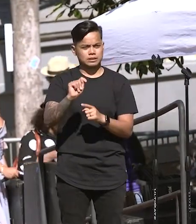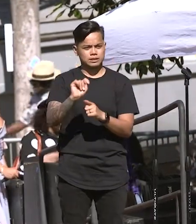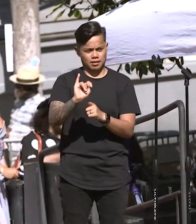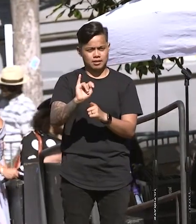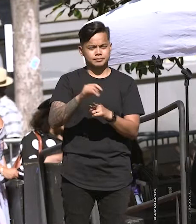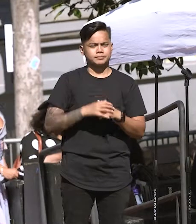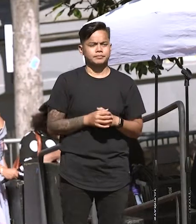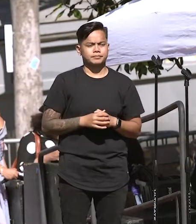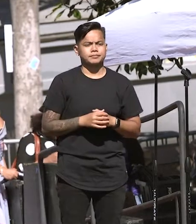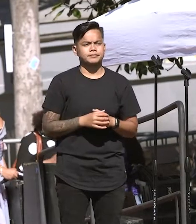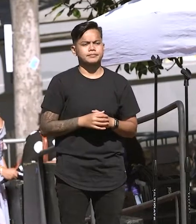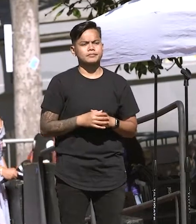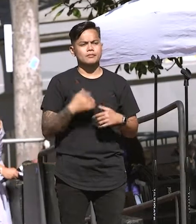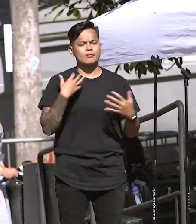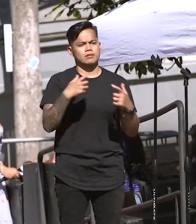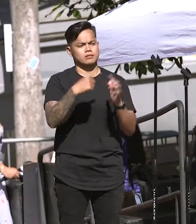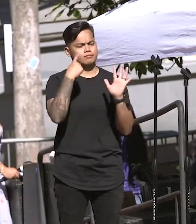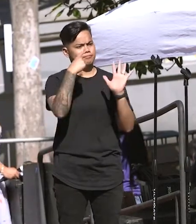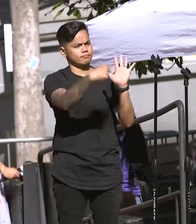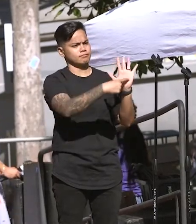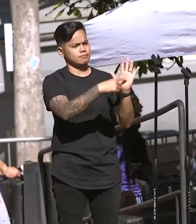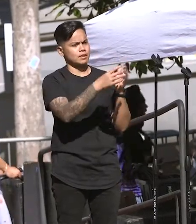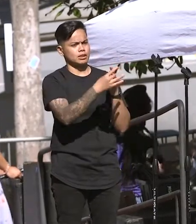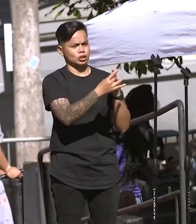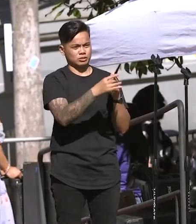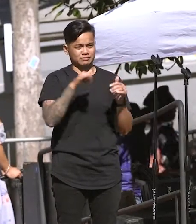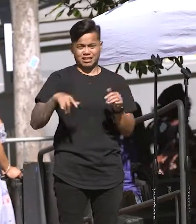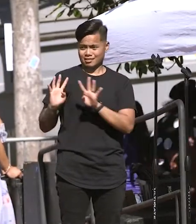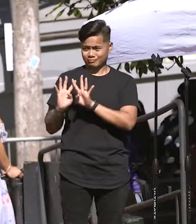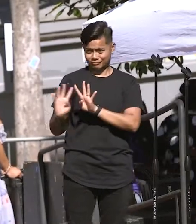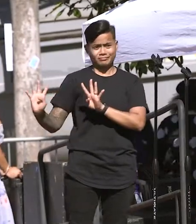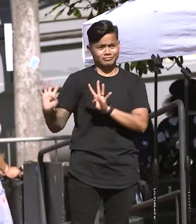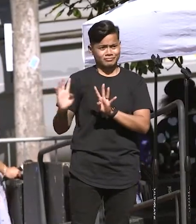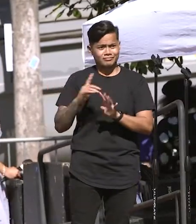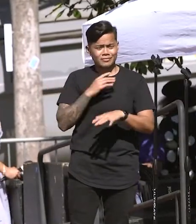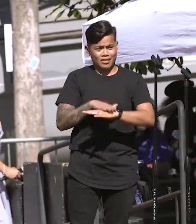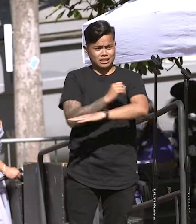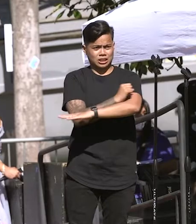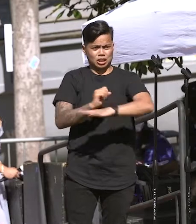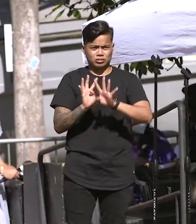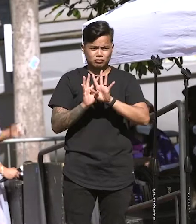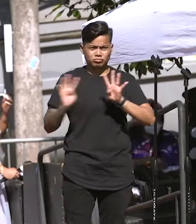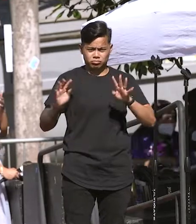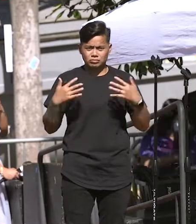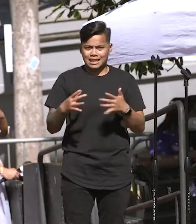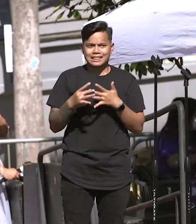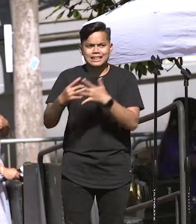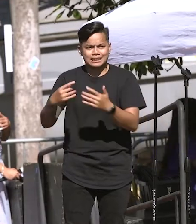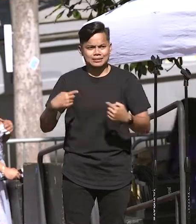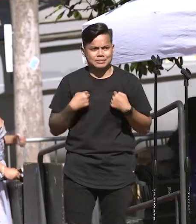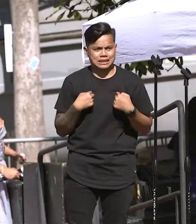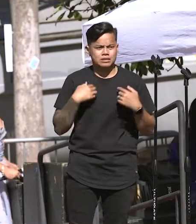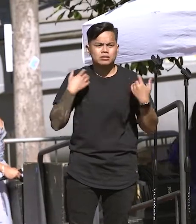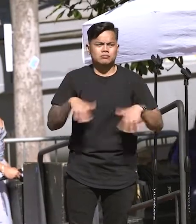moment to really acknowledge the leadership on stage. These people have been in my life as leaders, but also just seeing the work that they